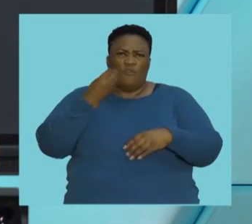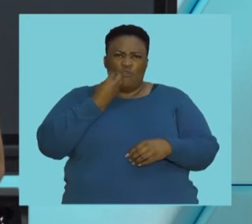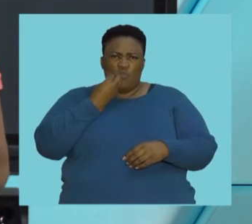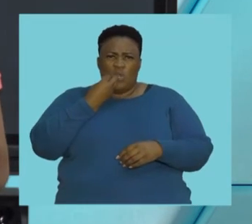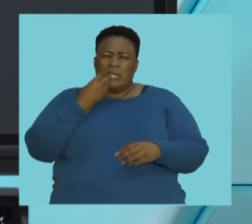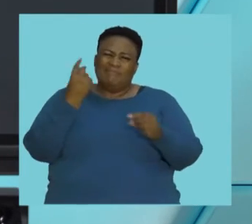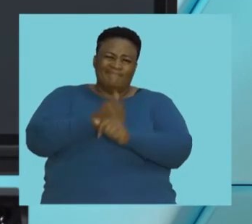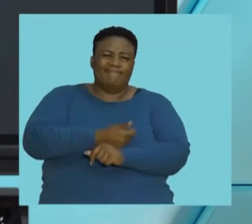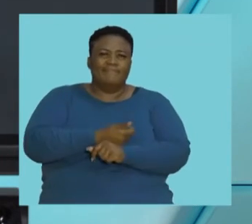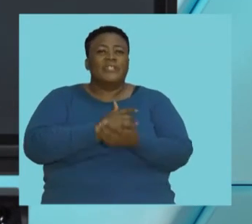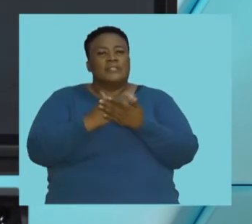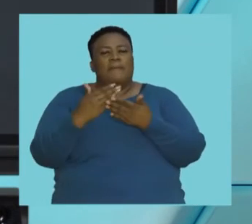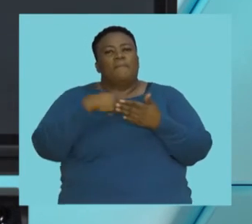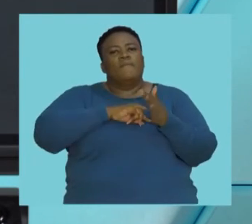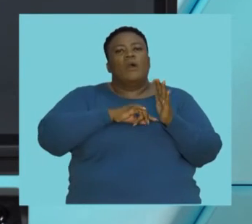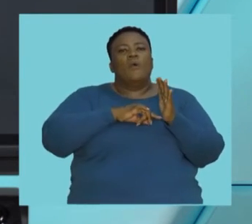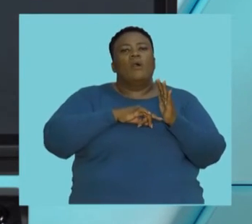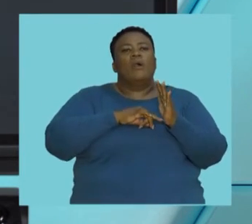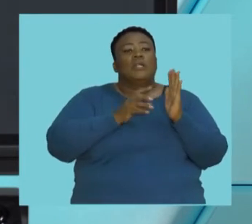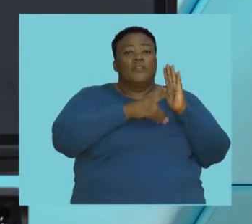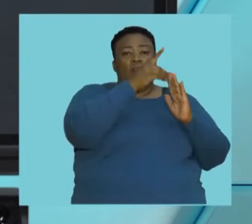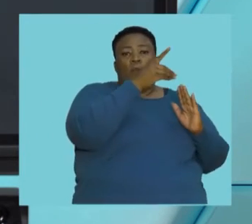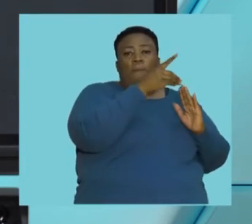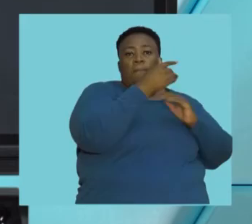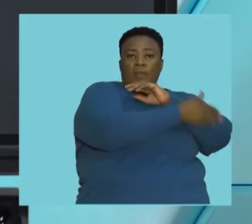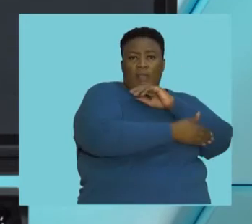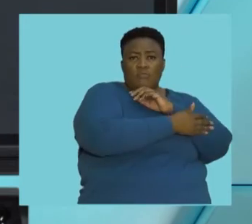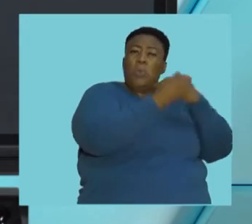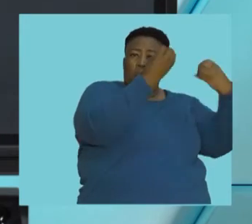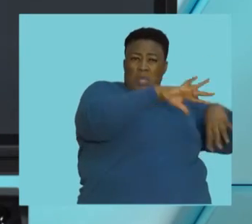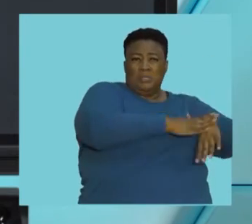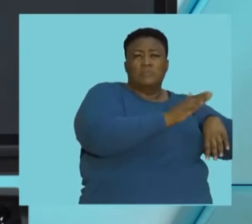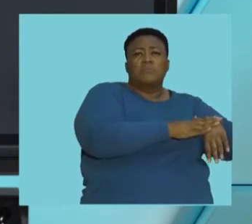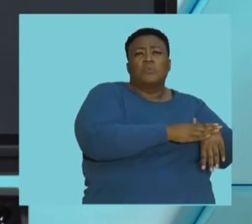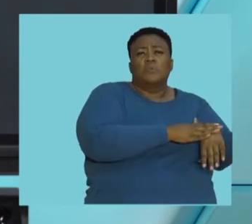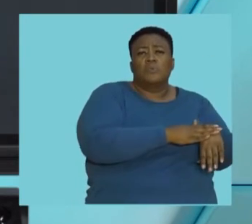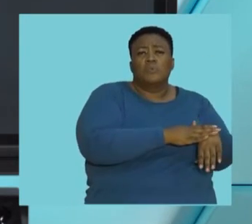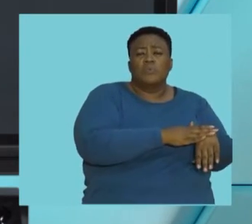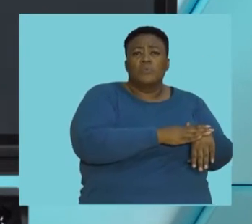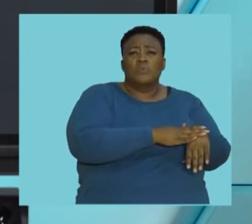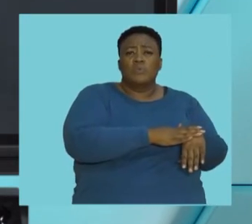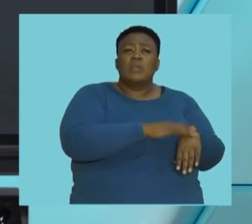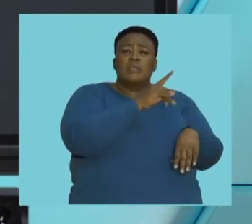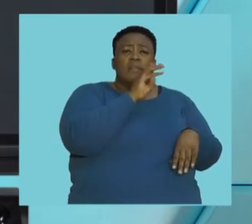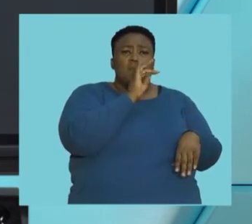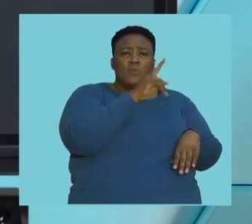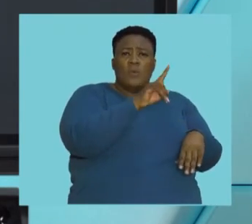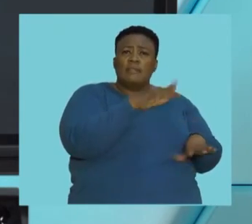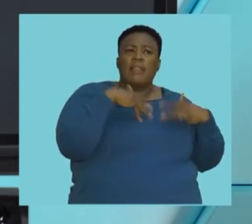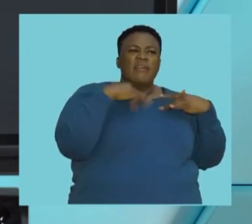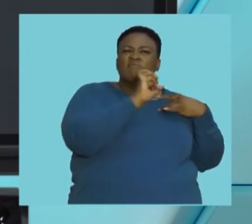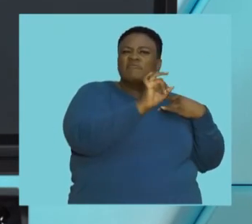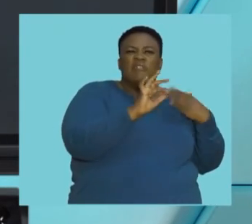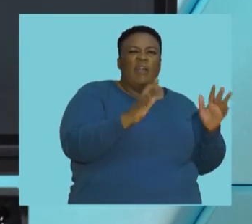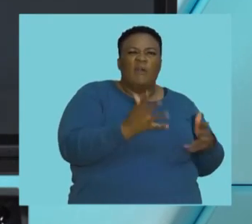of food, unfortunately, some of our developed countries tend to waste significantly higher amounts of food. And that talks